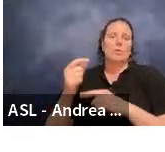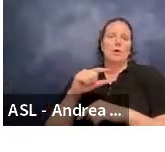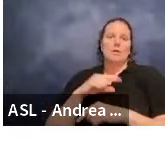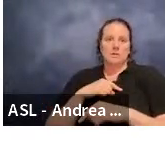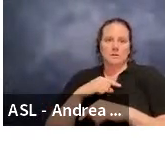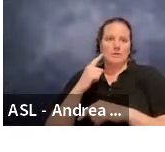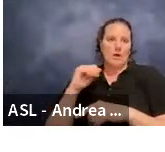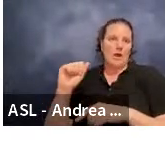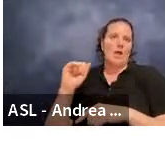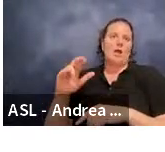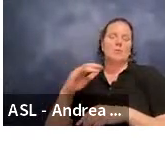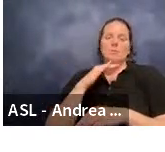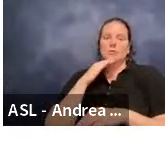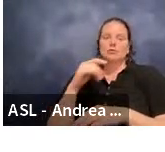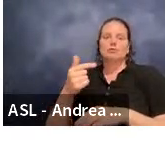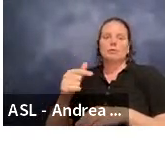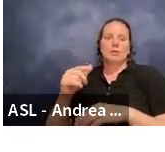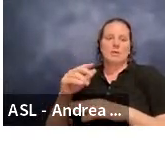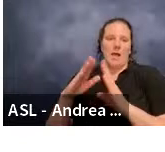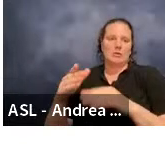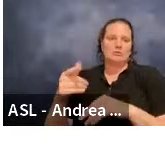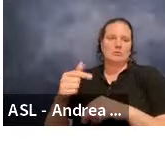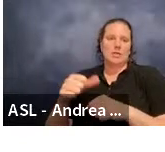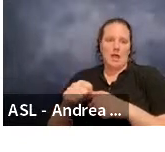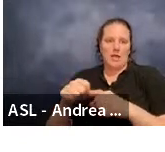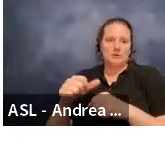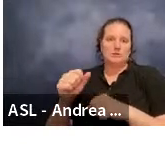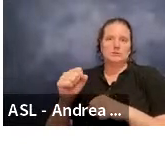air pollution and greenhouse gas emissions.